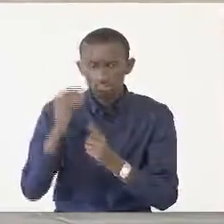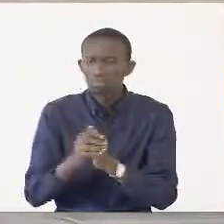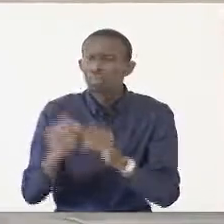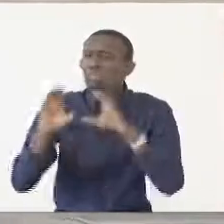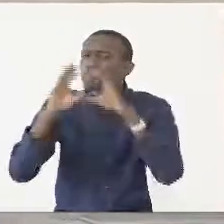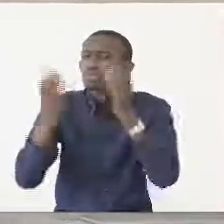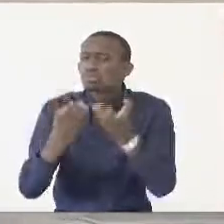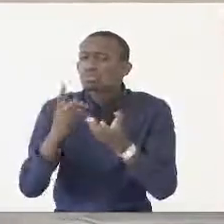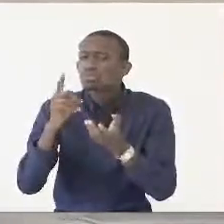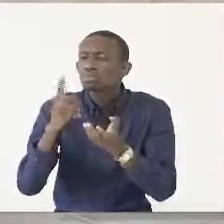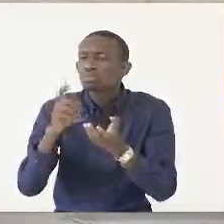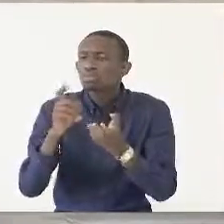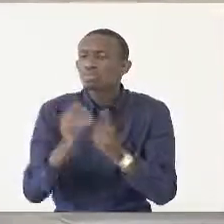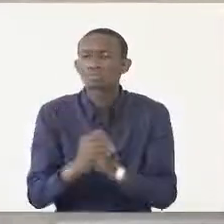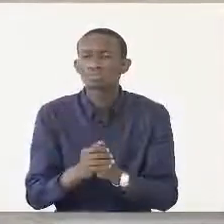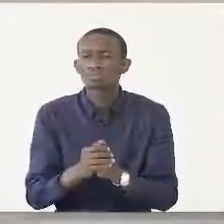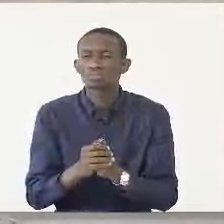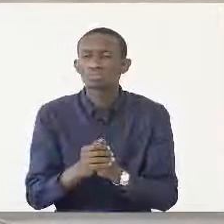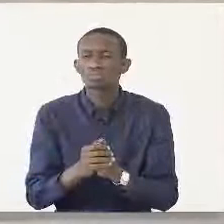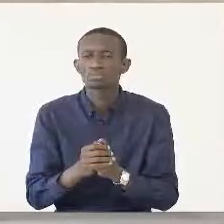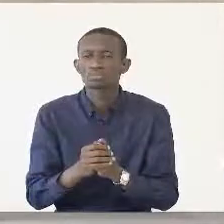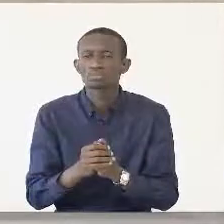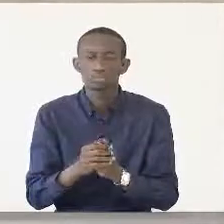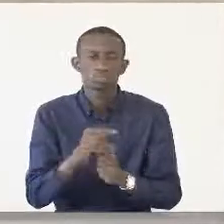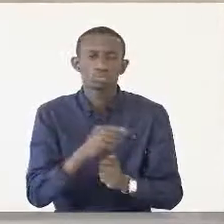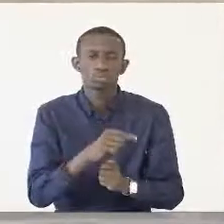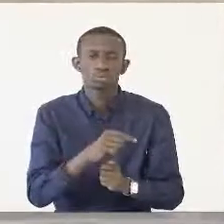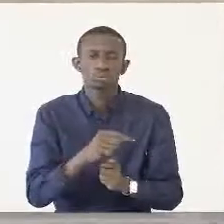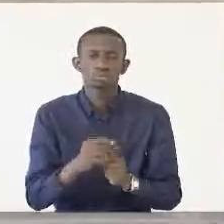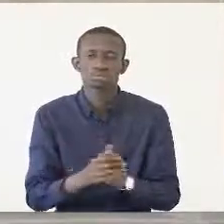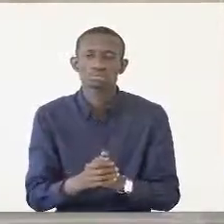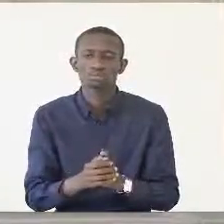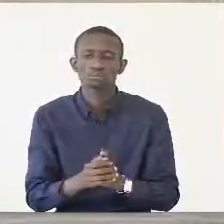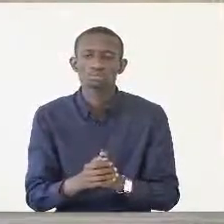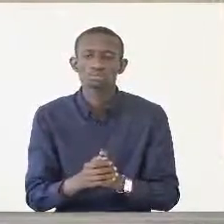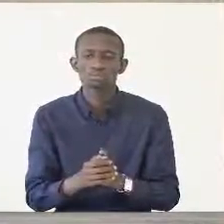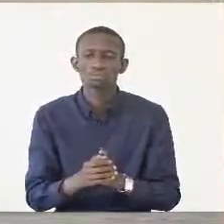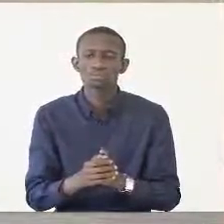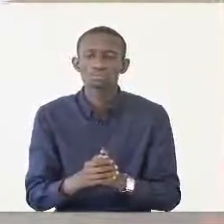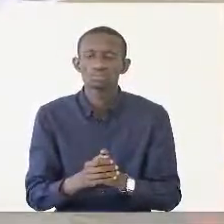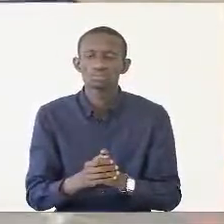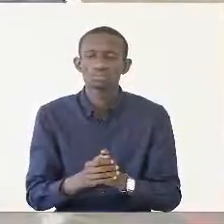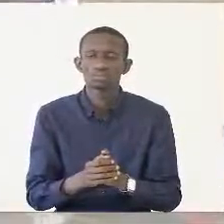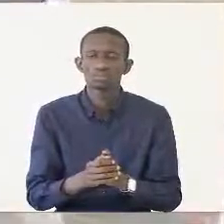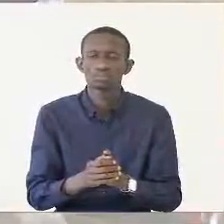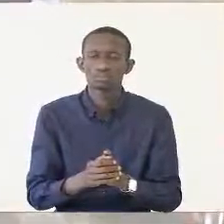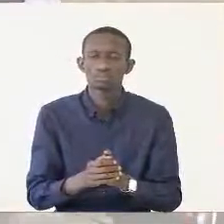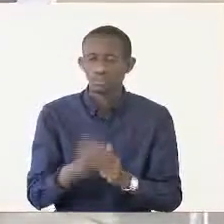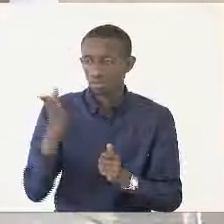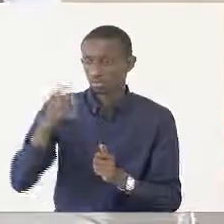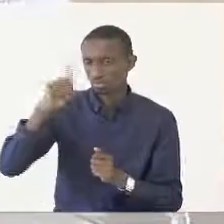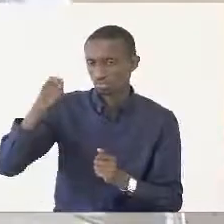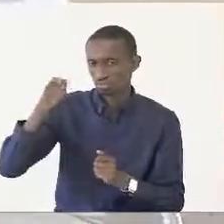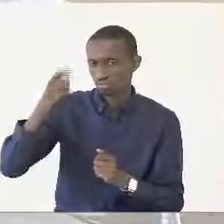there, okay? So this is the equation 1. So let's say the equation 1. And again, when we